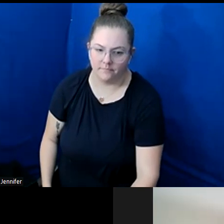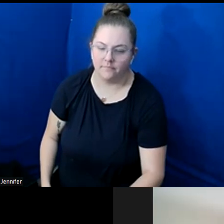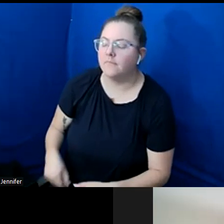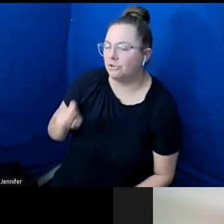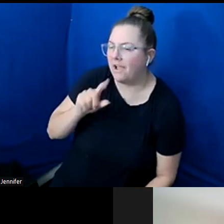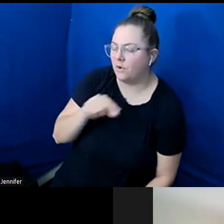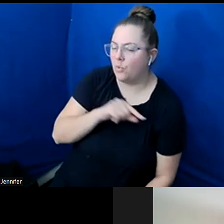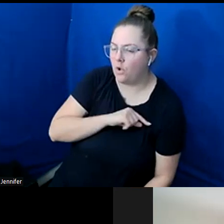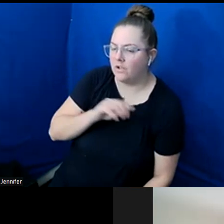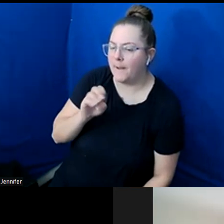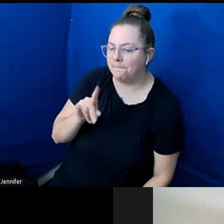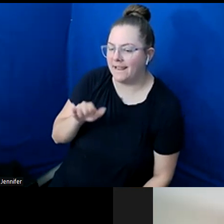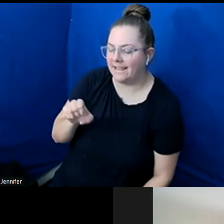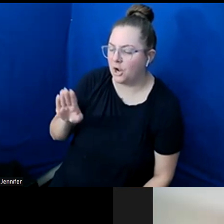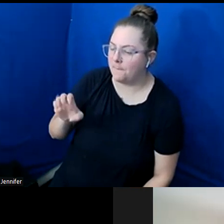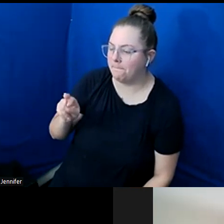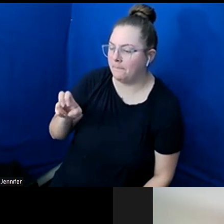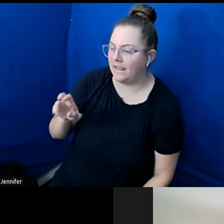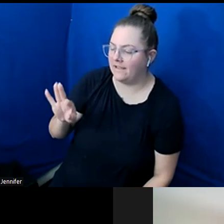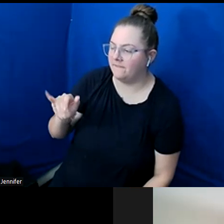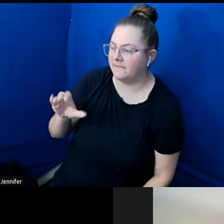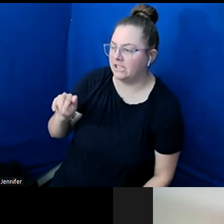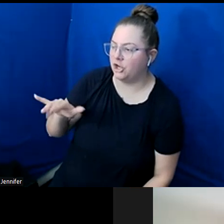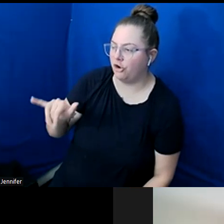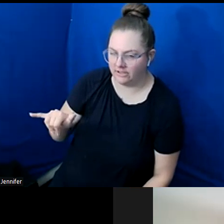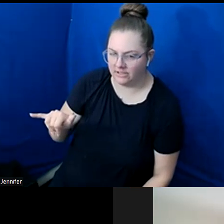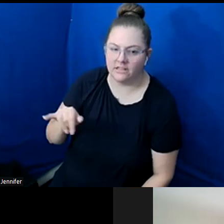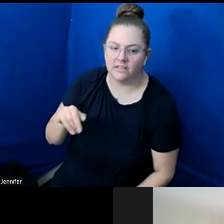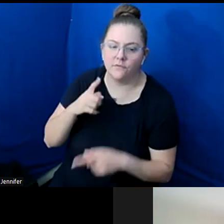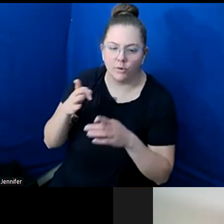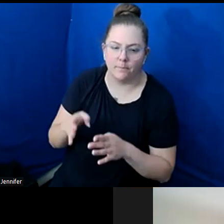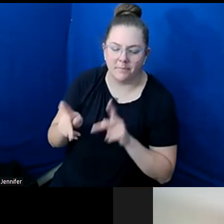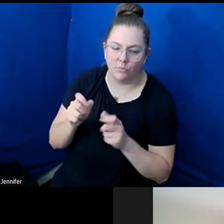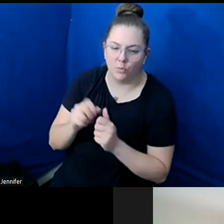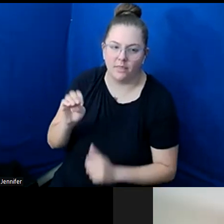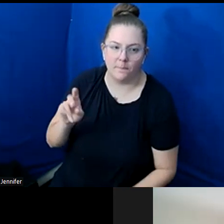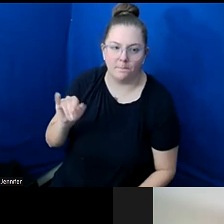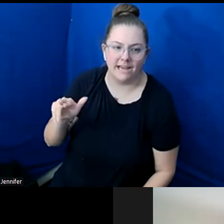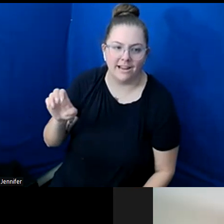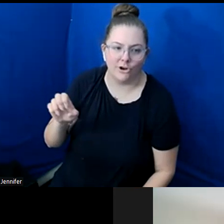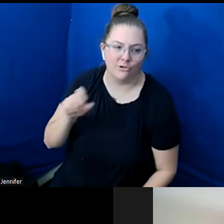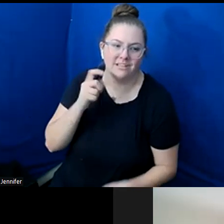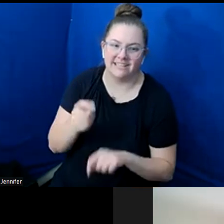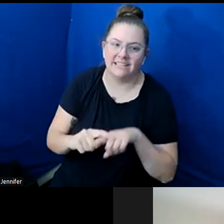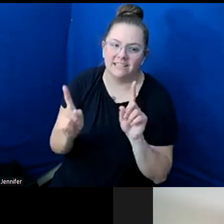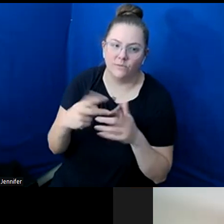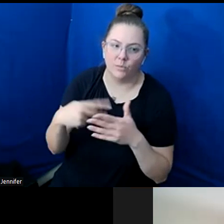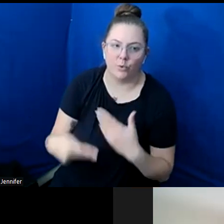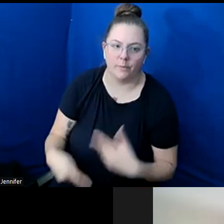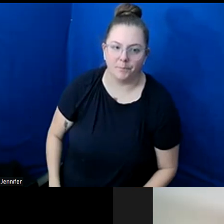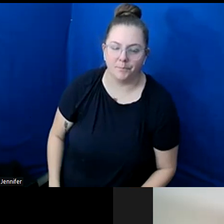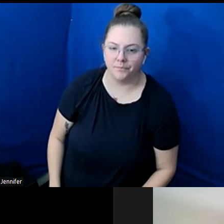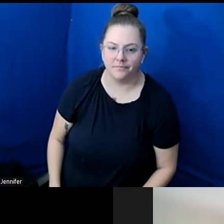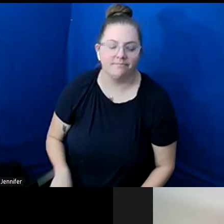Medicare beneficiary is for people with Medicare. So it's a different program.